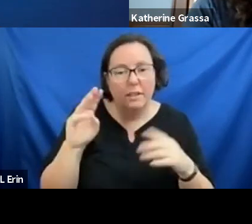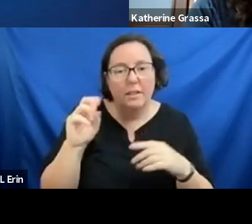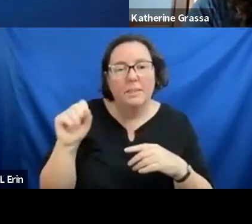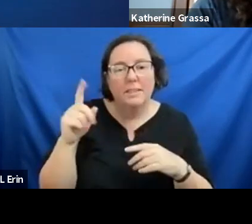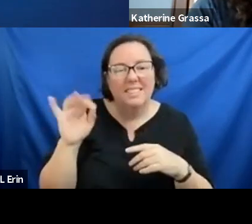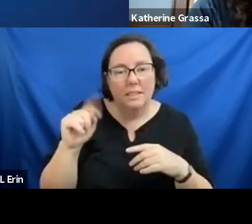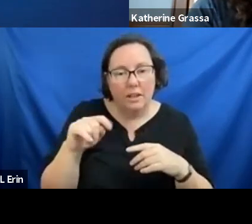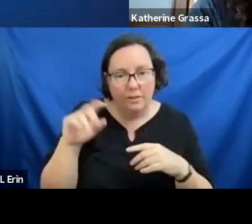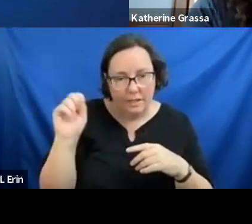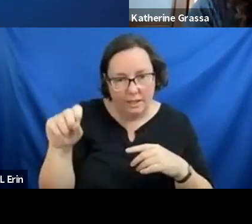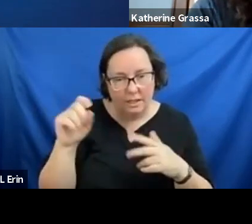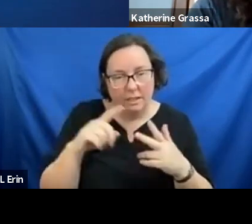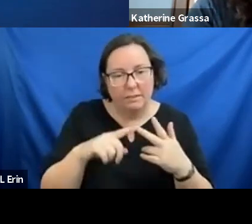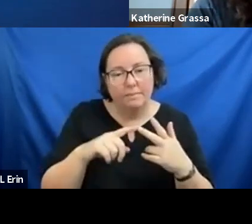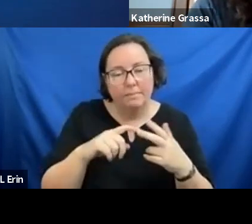Skerritt? Aye.